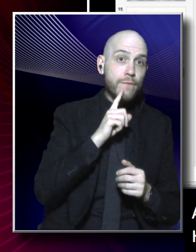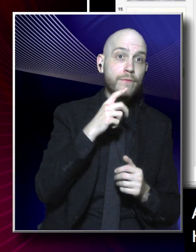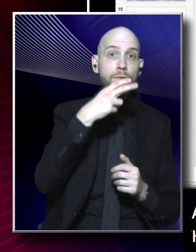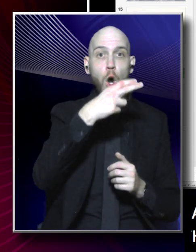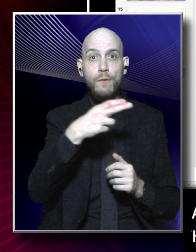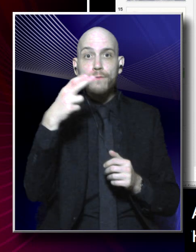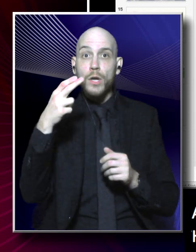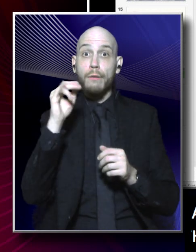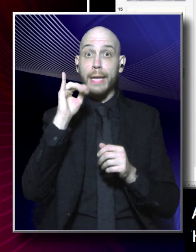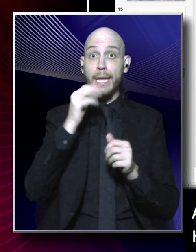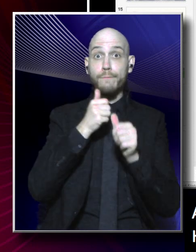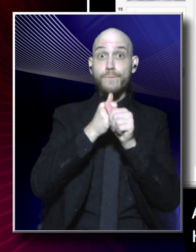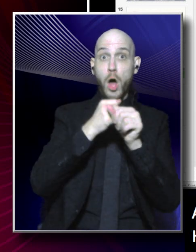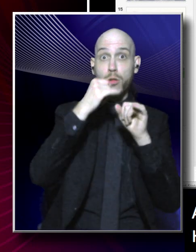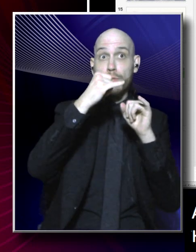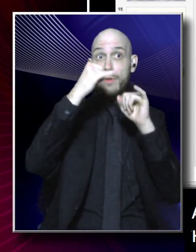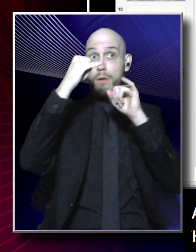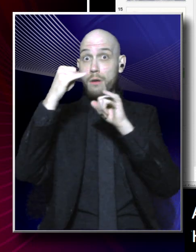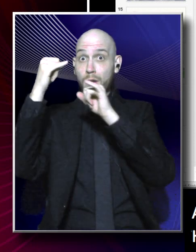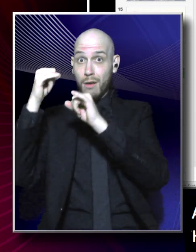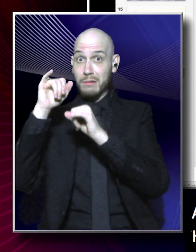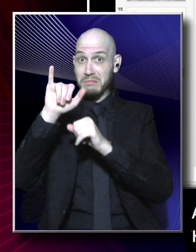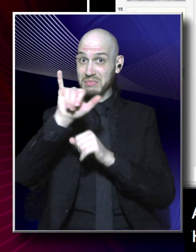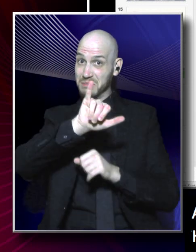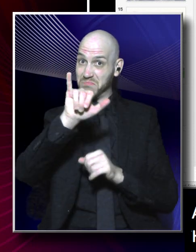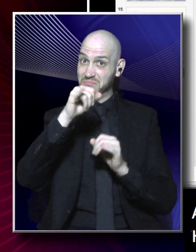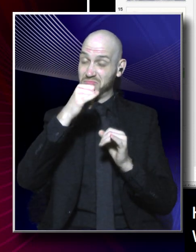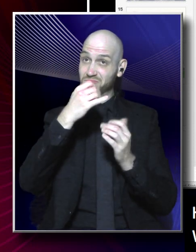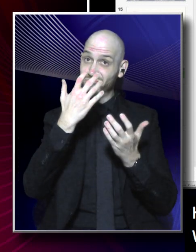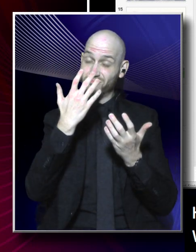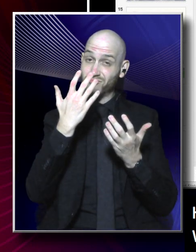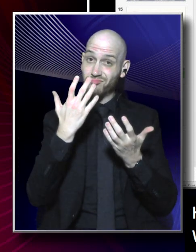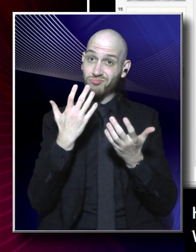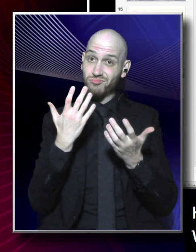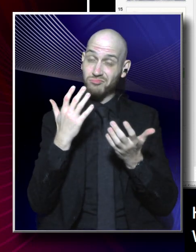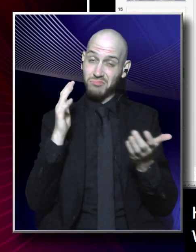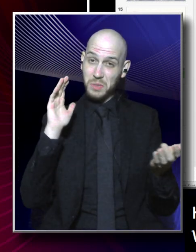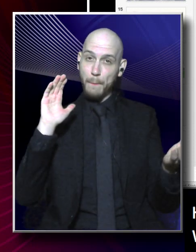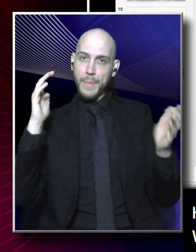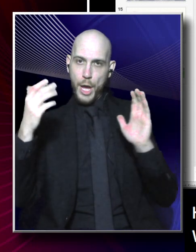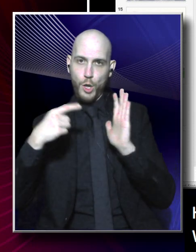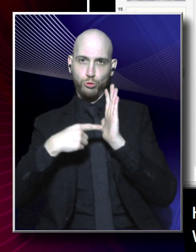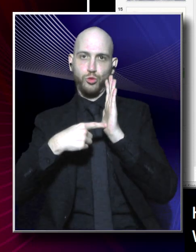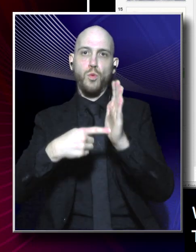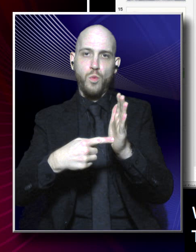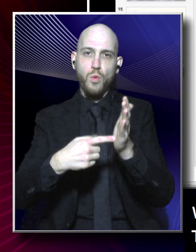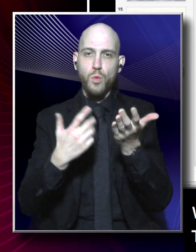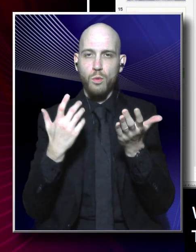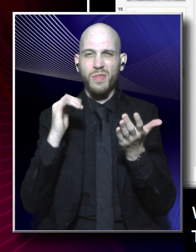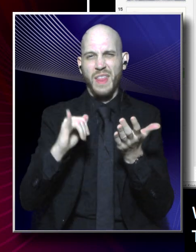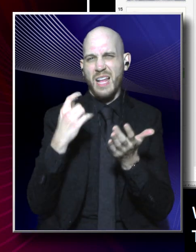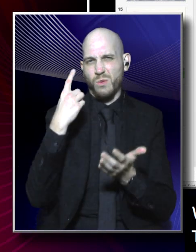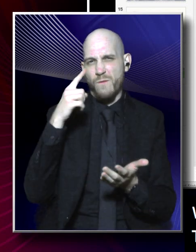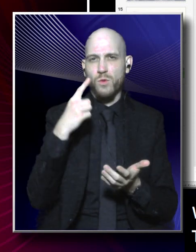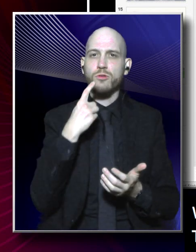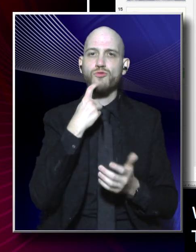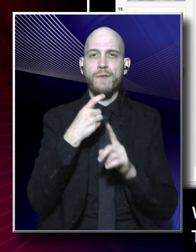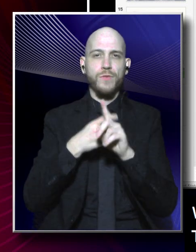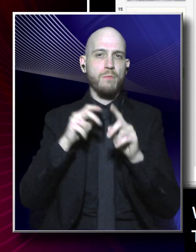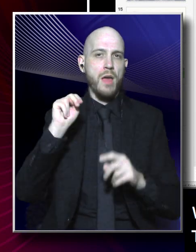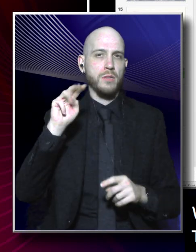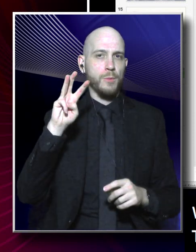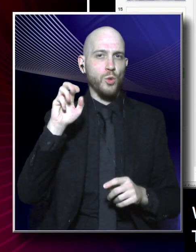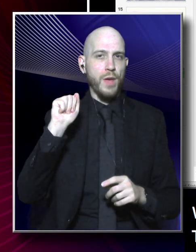line is, where are we scoring in, I guess, relative comparison to that line? So that's what the red line is.